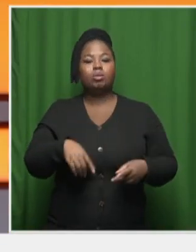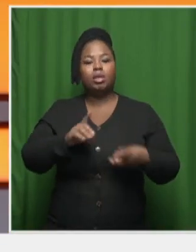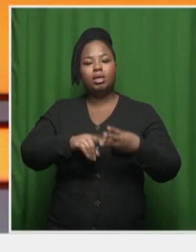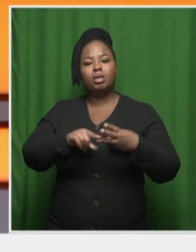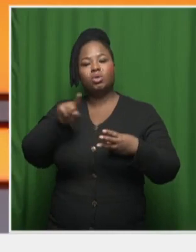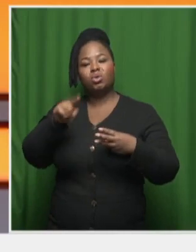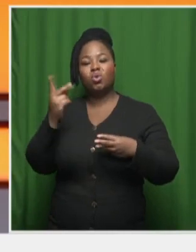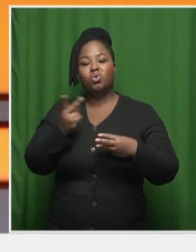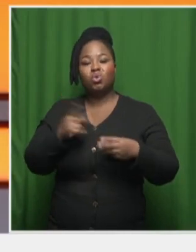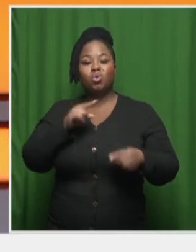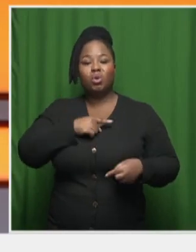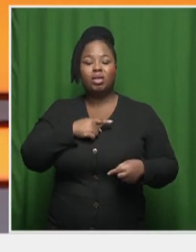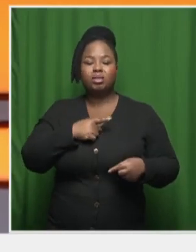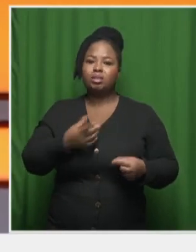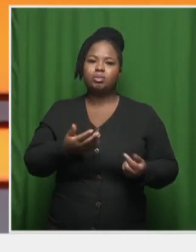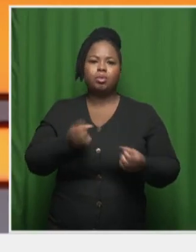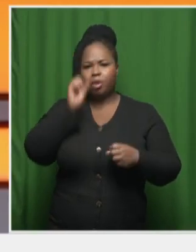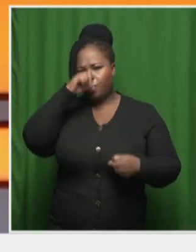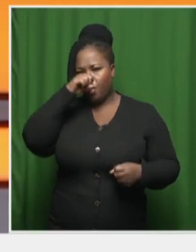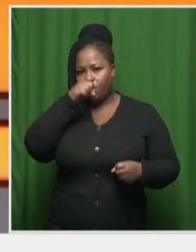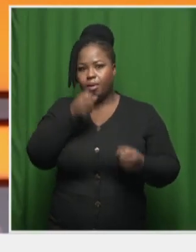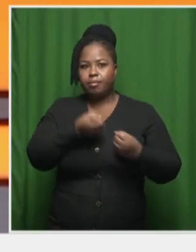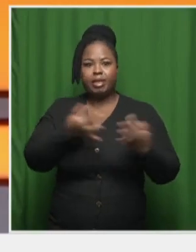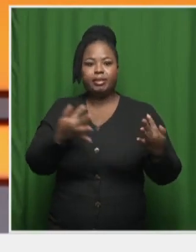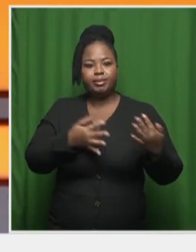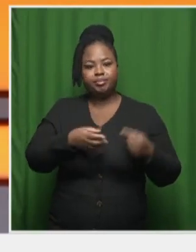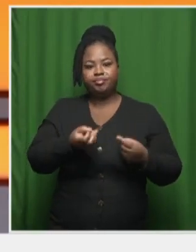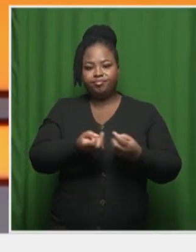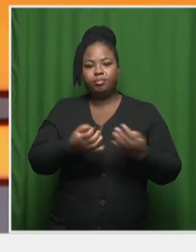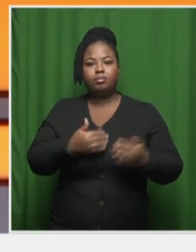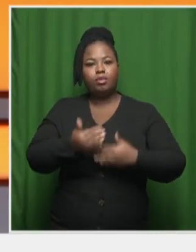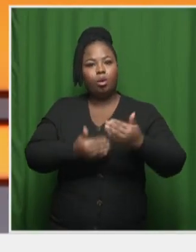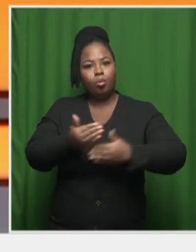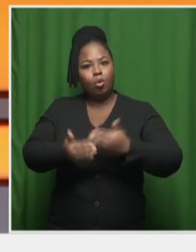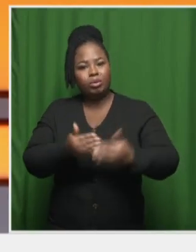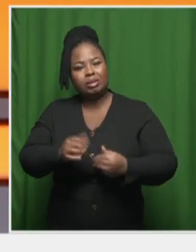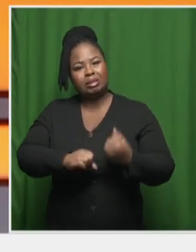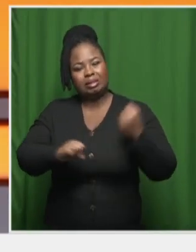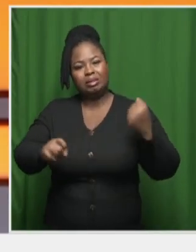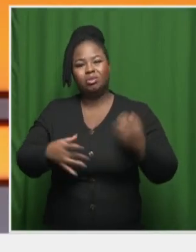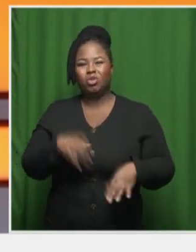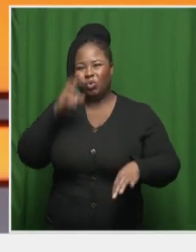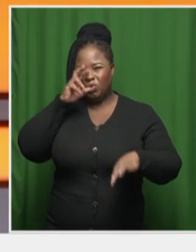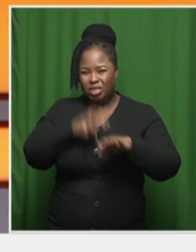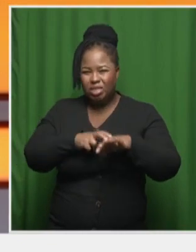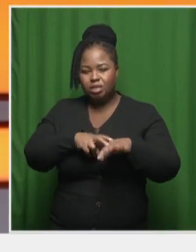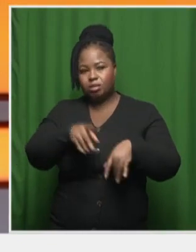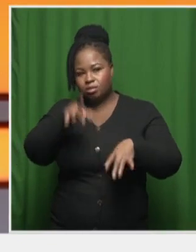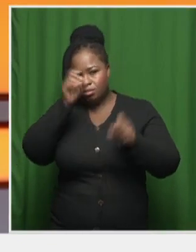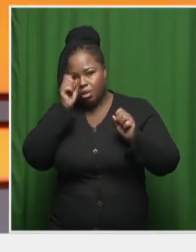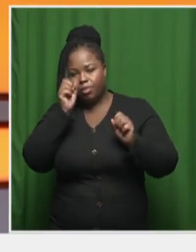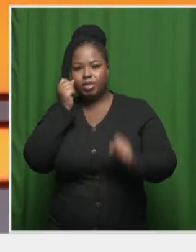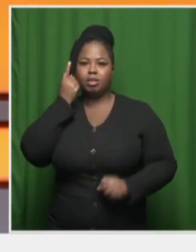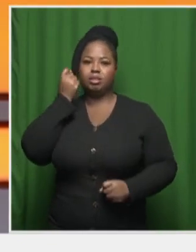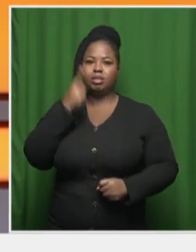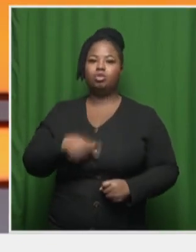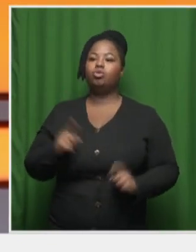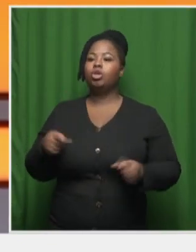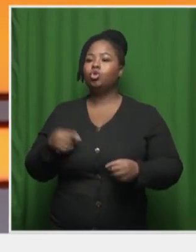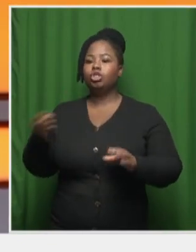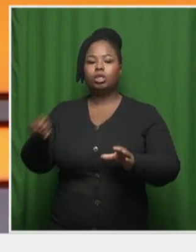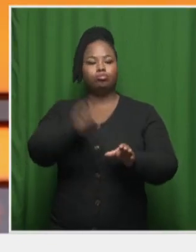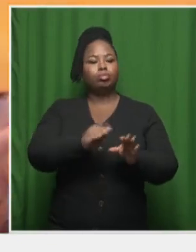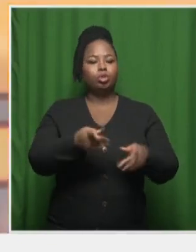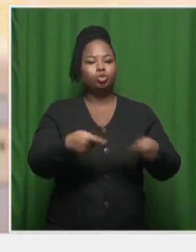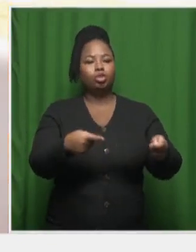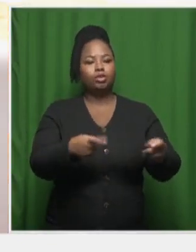have to look at pulled pork in general, it's quite a lengthy cooking process, and you need a little bit of skill and understanding that you can't just put it in the pan and